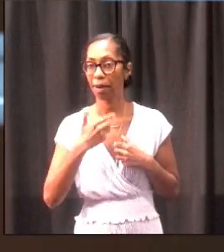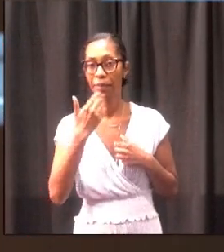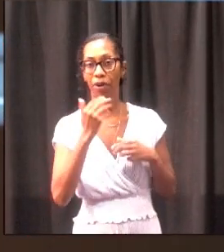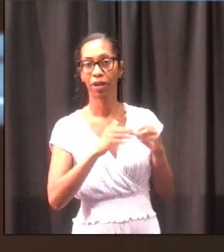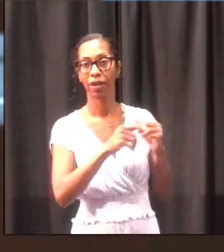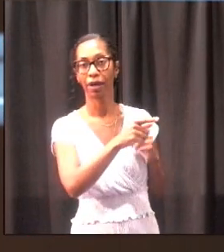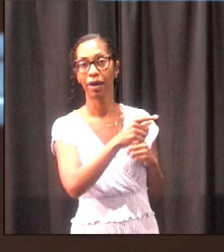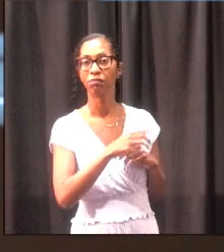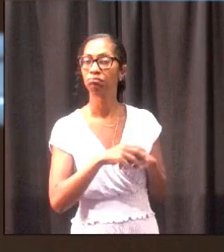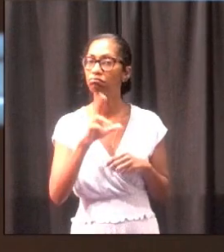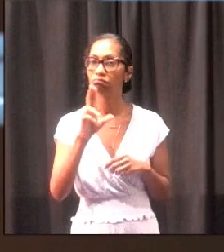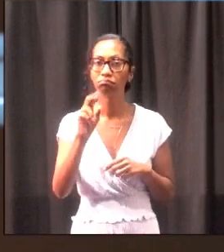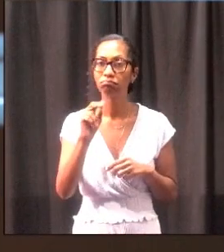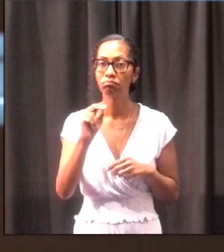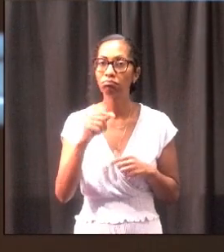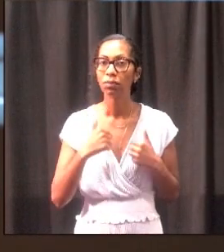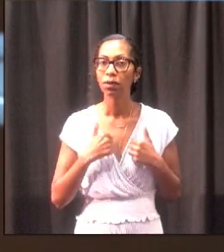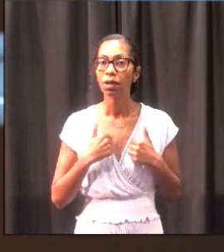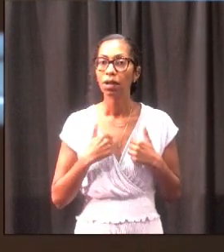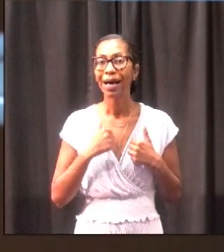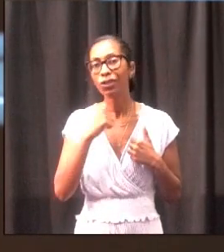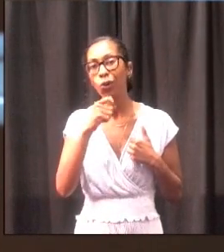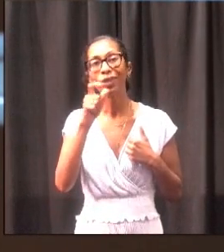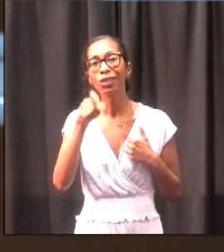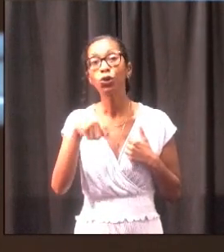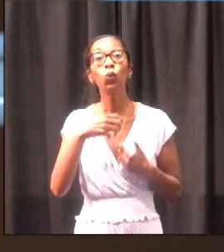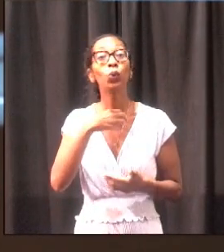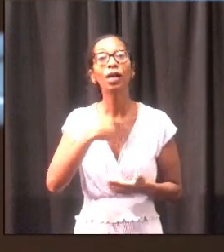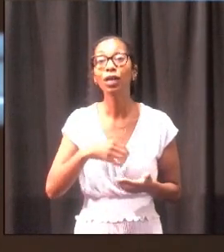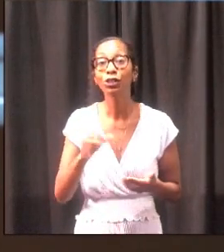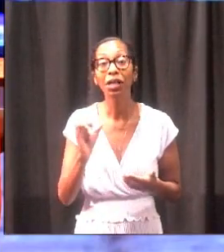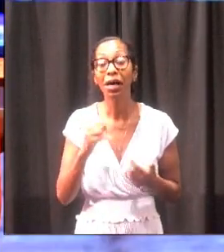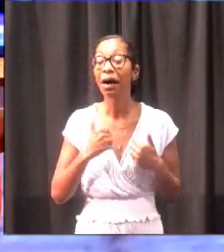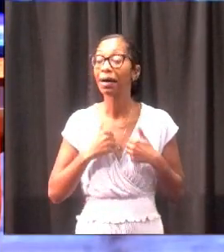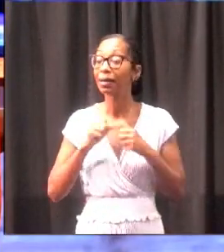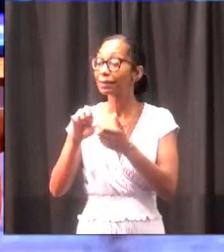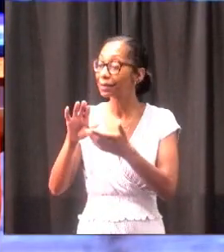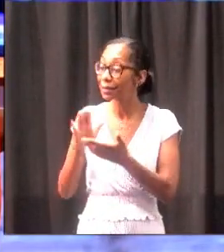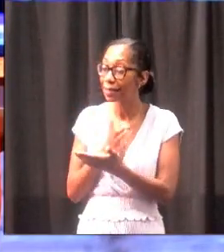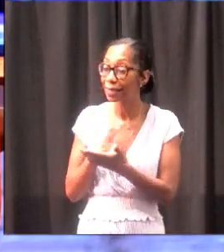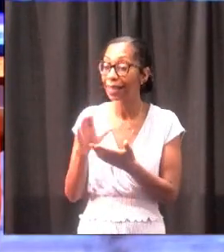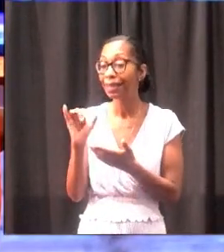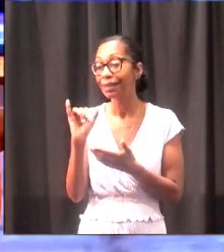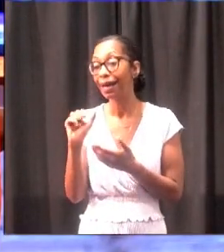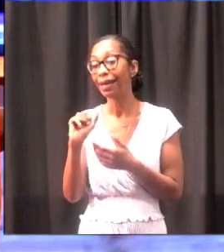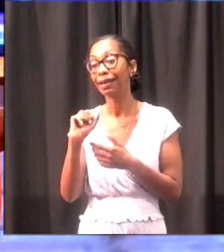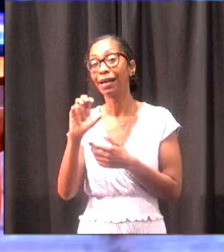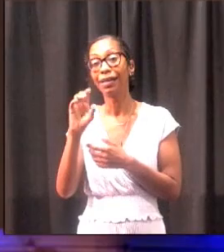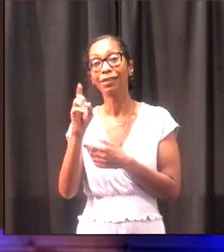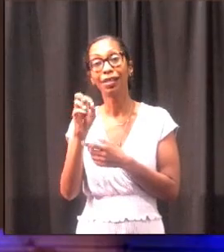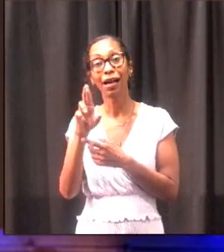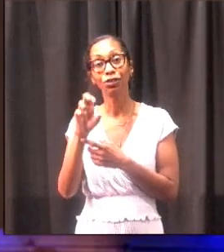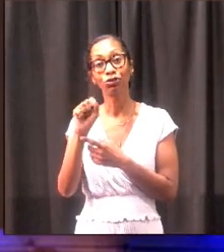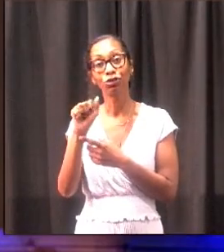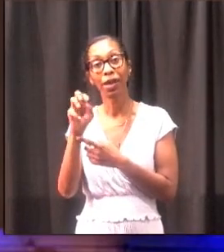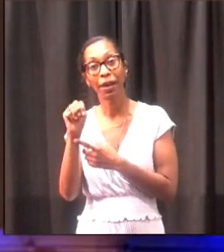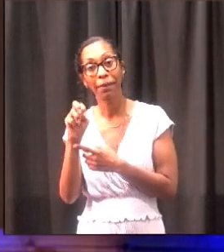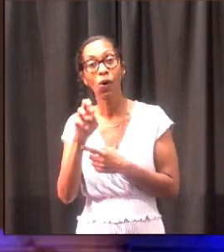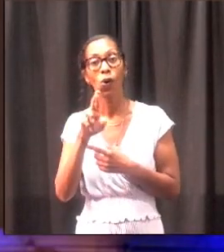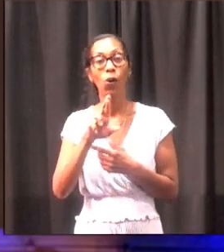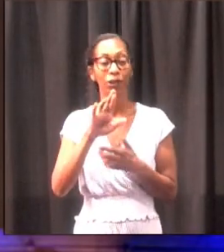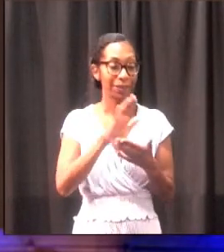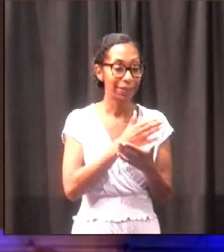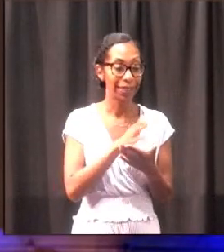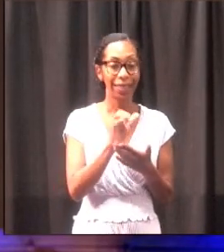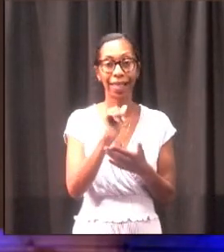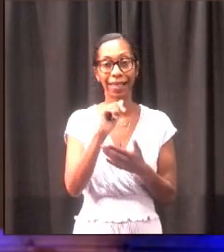reason for me to sit up here and wish that I could sing like Dr. Sam or sing like April, because that is not my gift. And so I